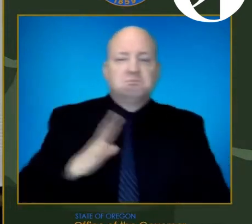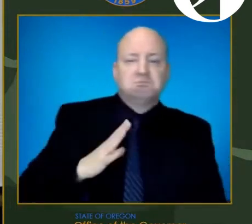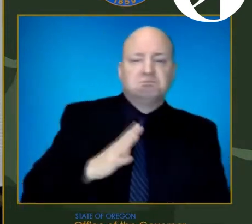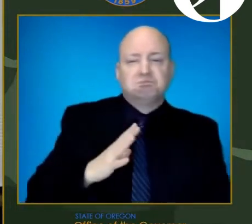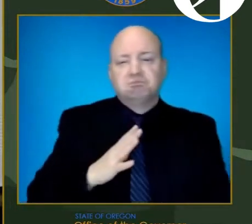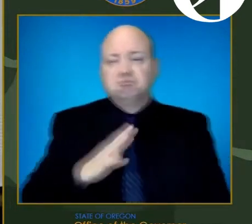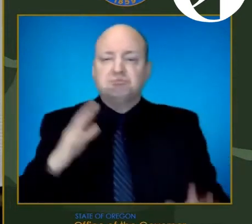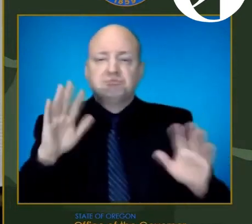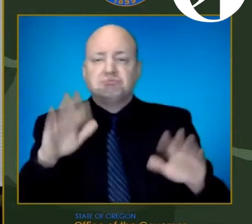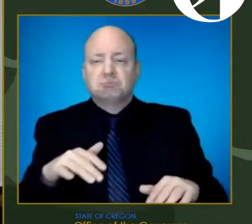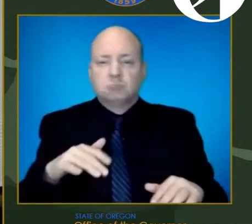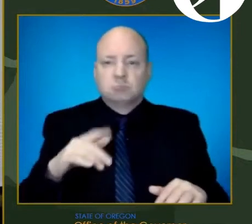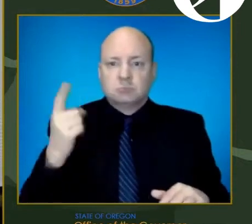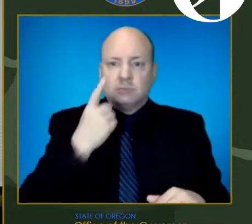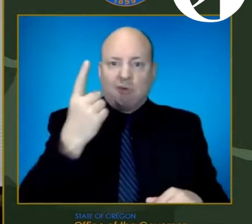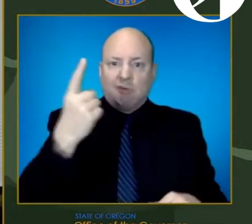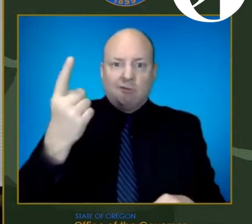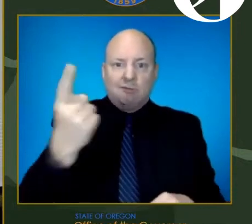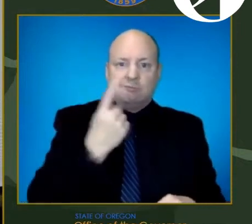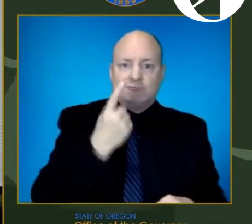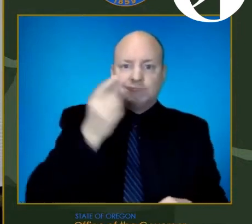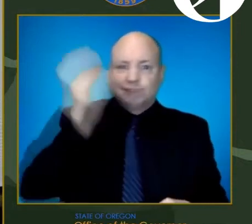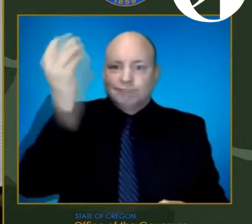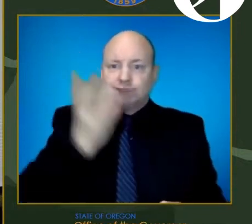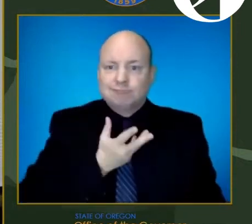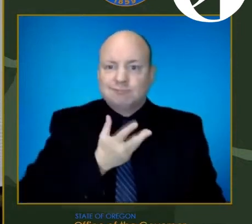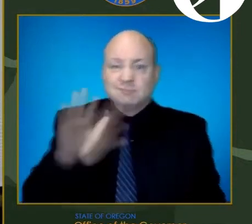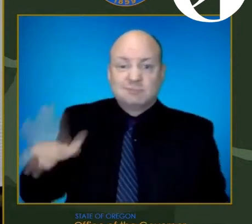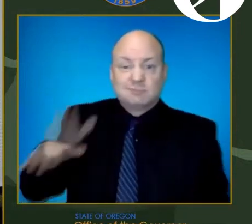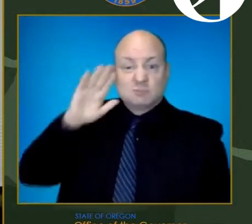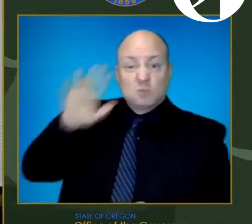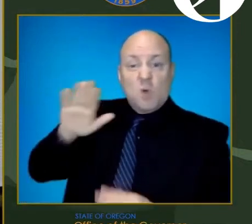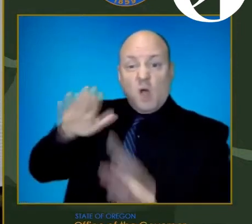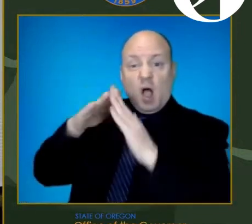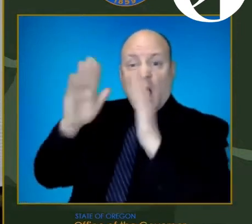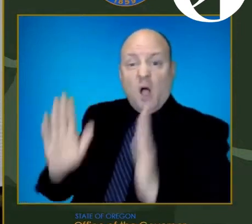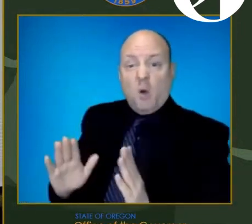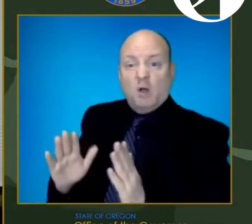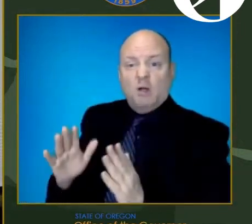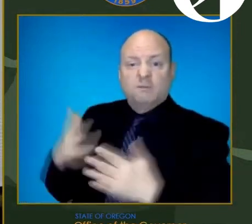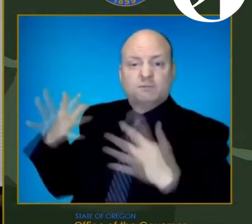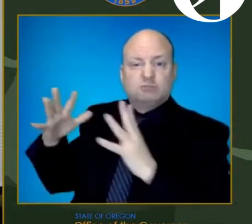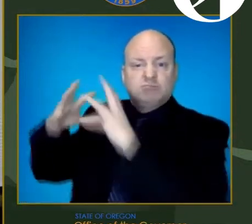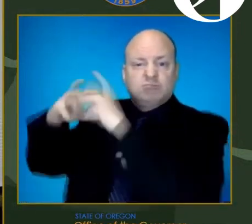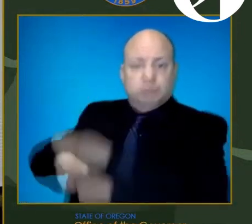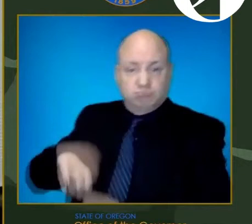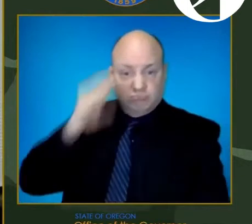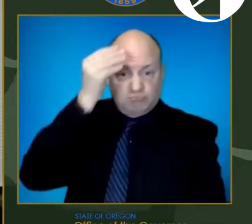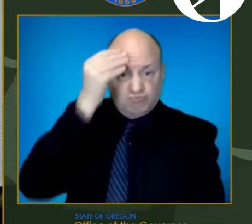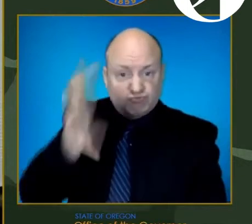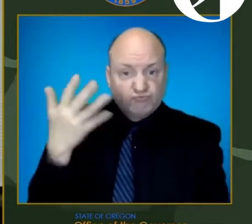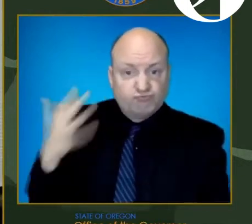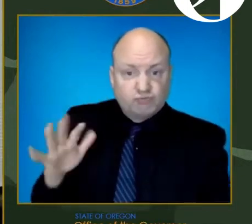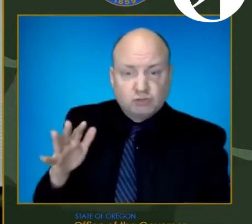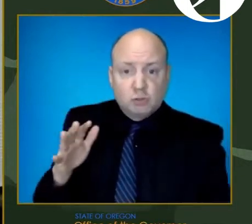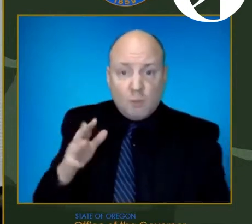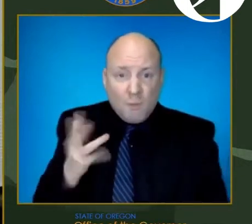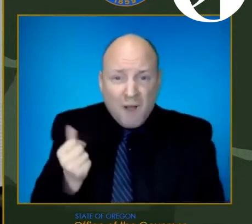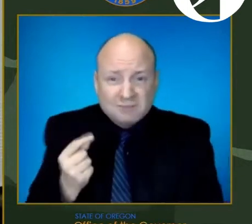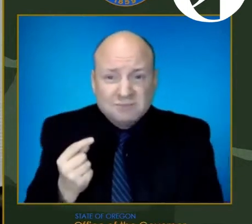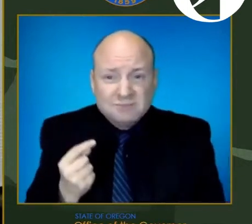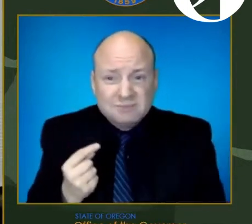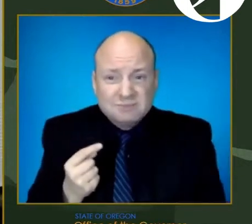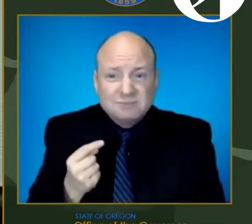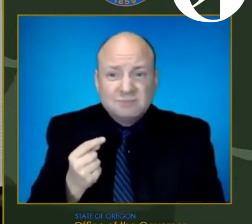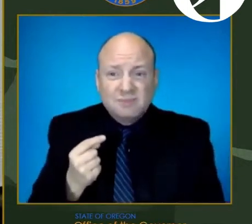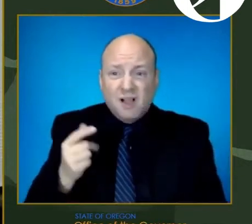out that it was gone. And then it was just it really hit home how far and how big, how widespread